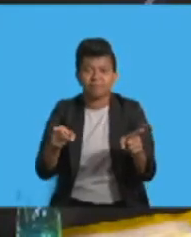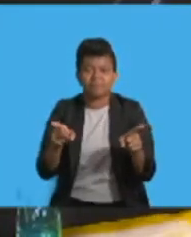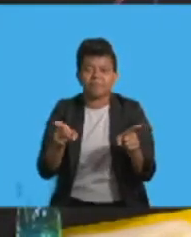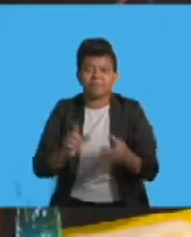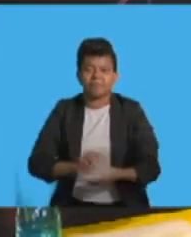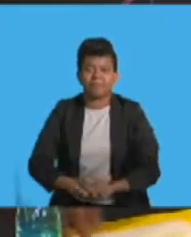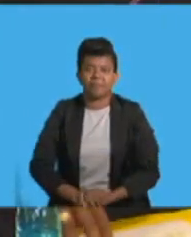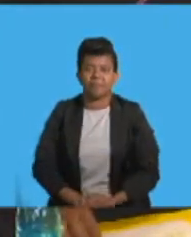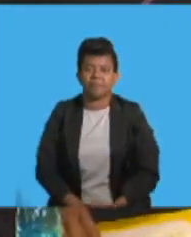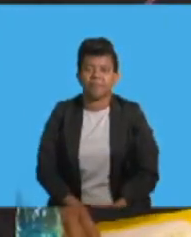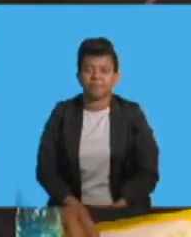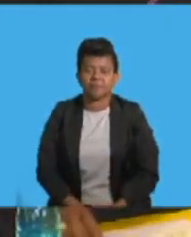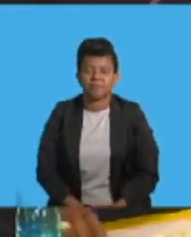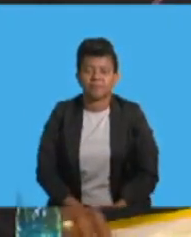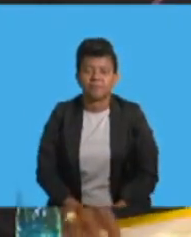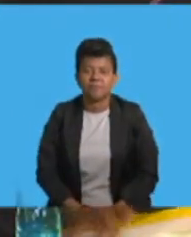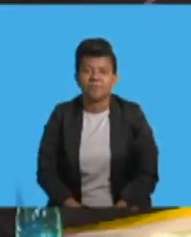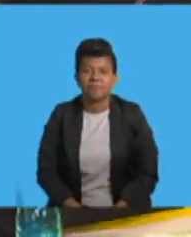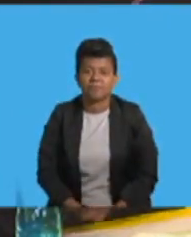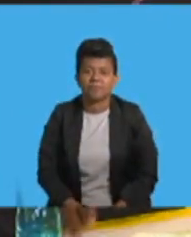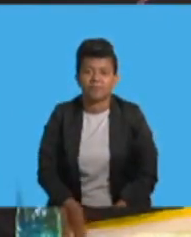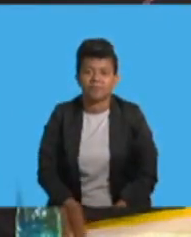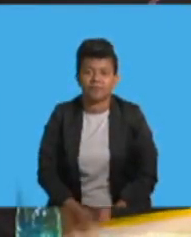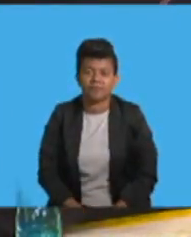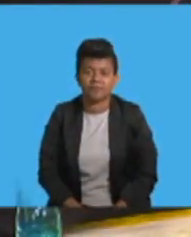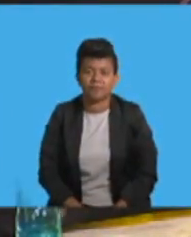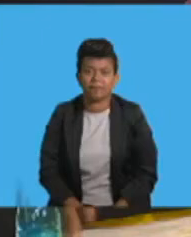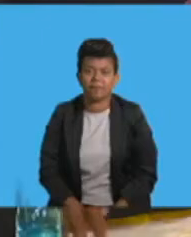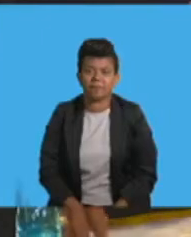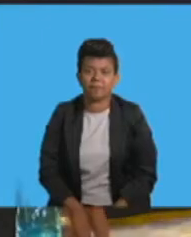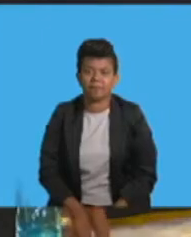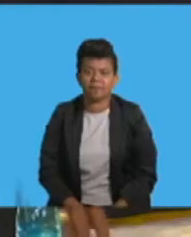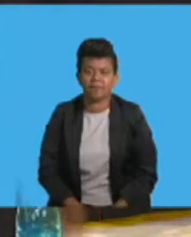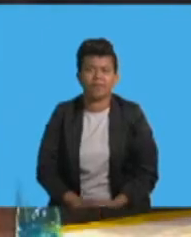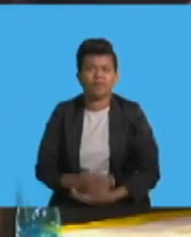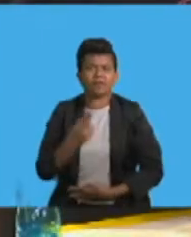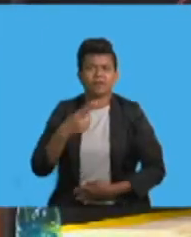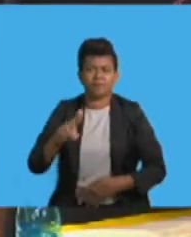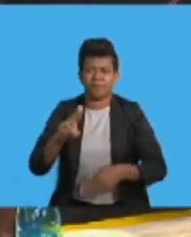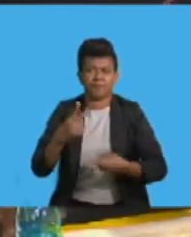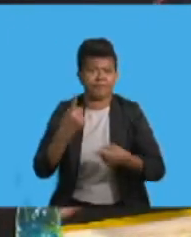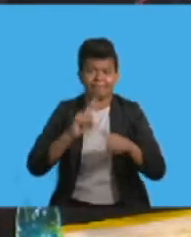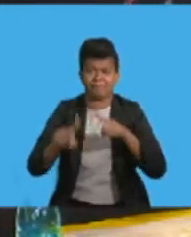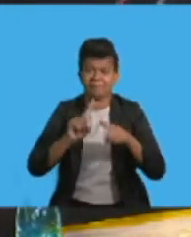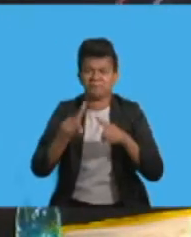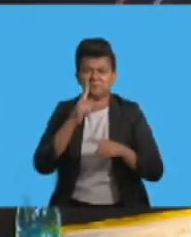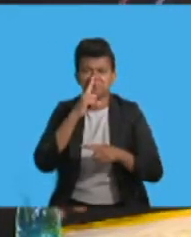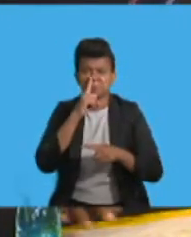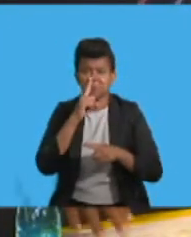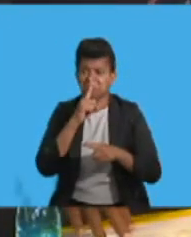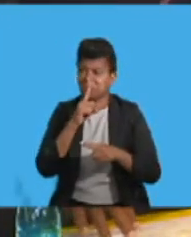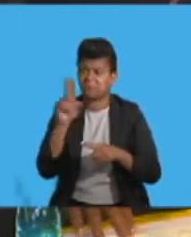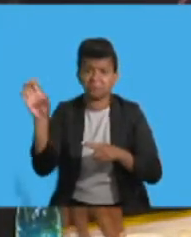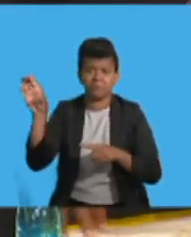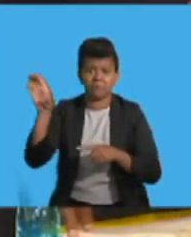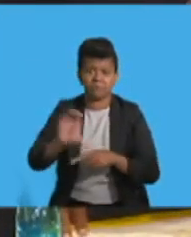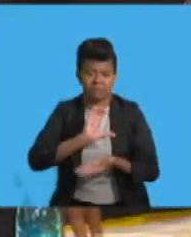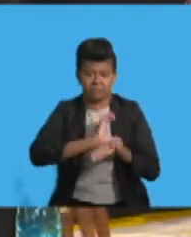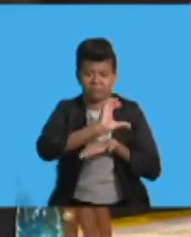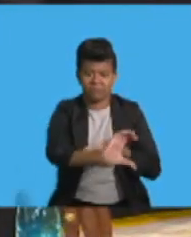Minister, and of course to the systems and all stakeholders as well. I would